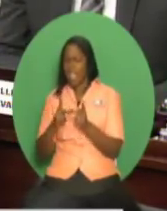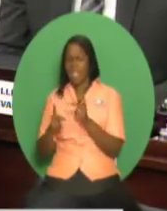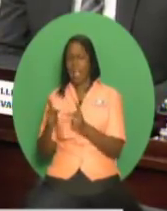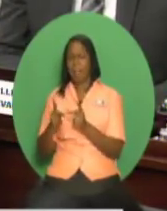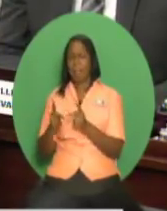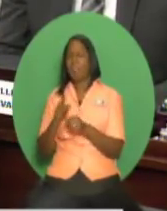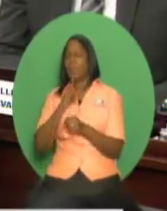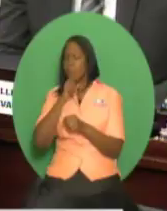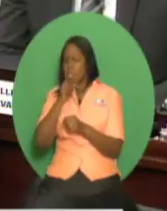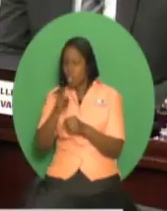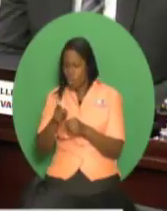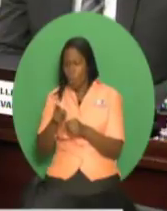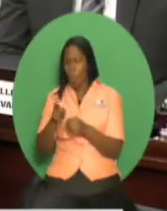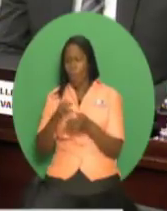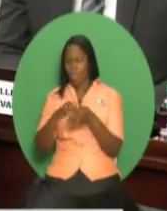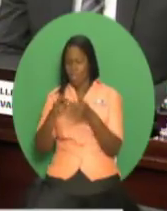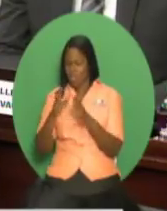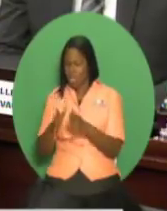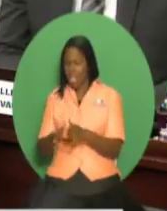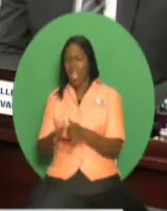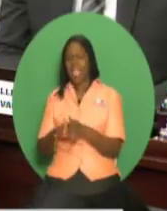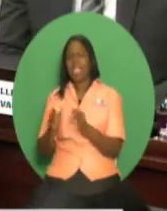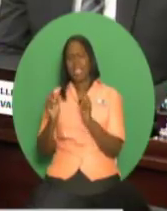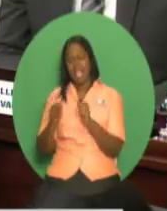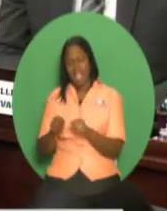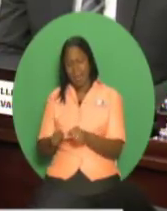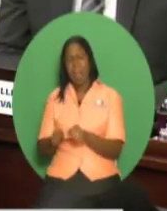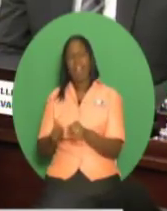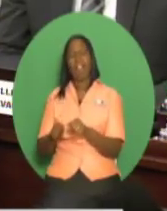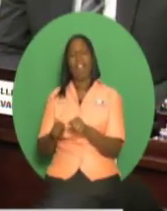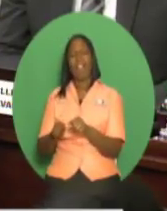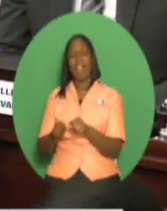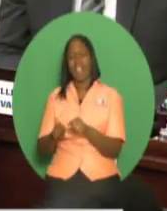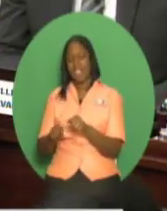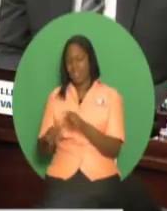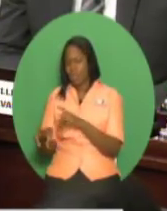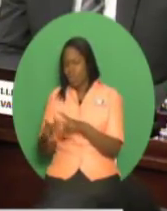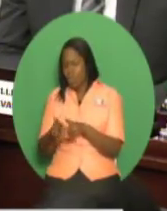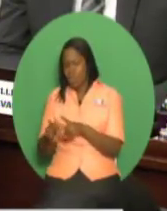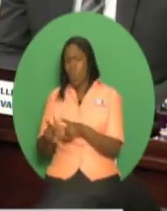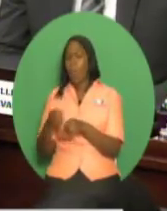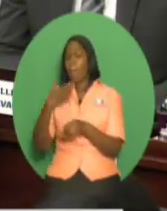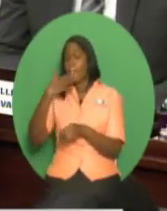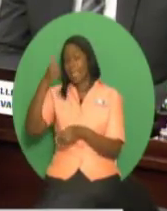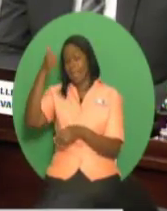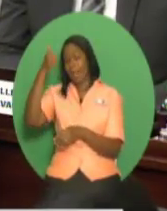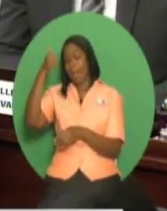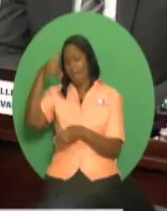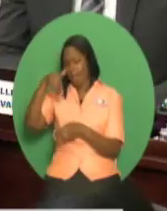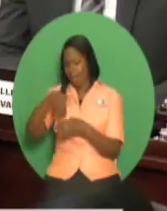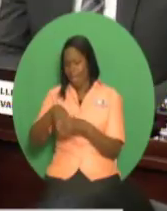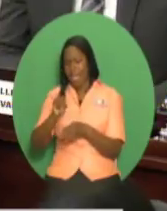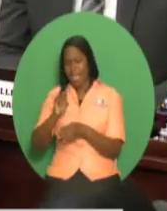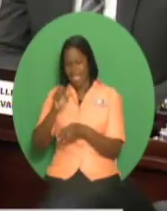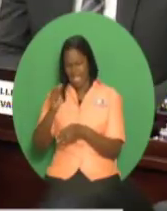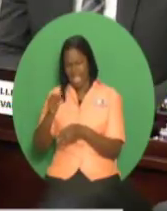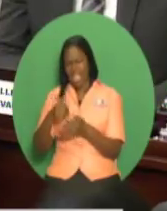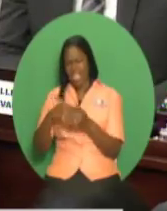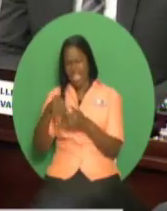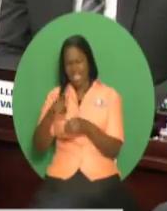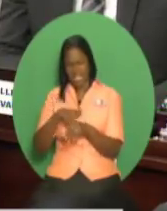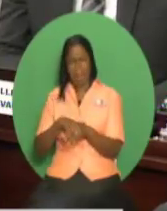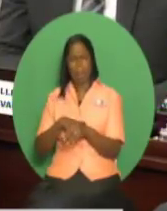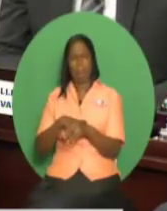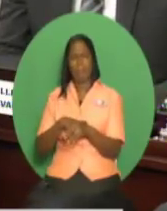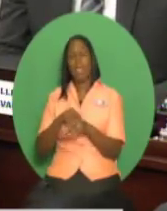to ensure that they are able to deal with the requirements of the curriculum so that when they write